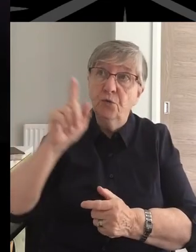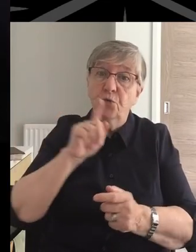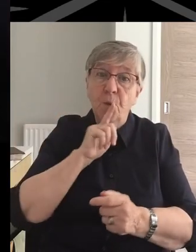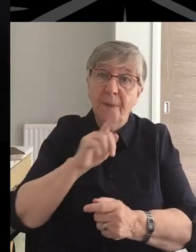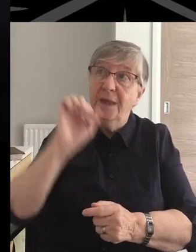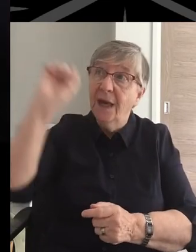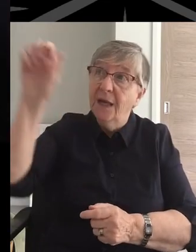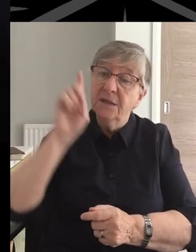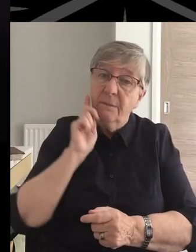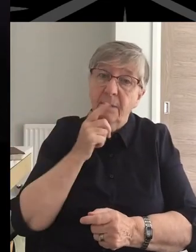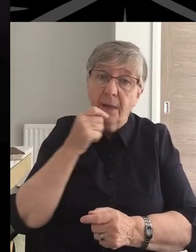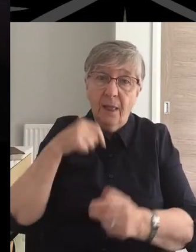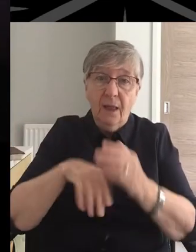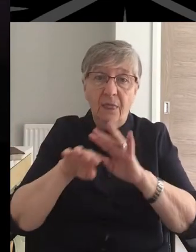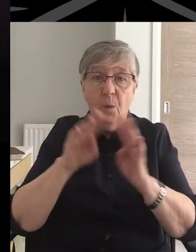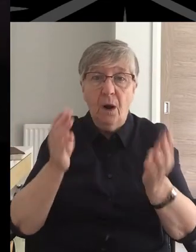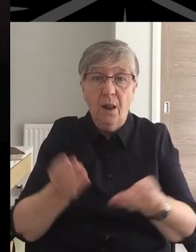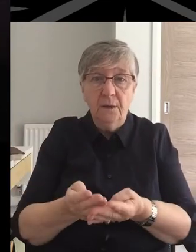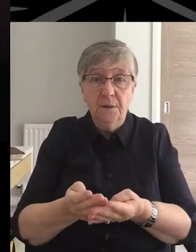world.